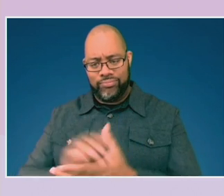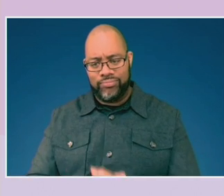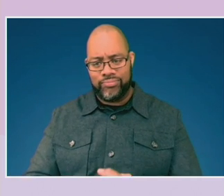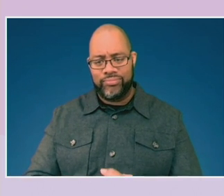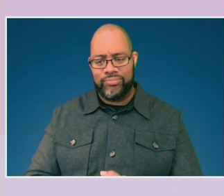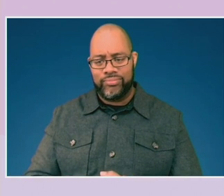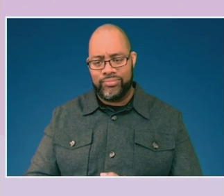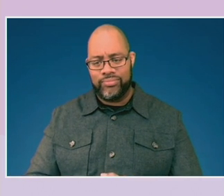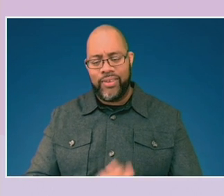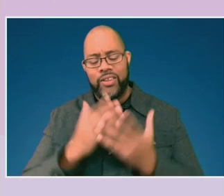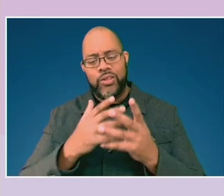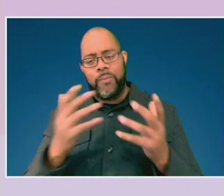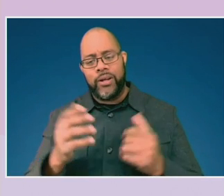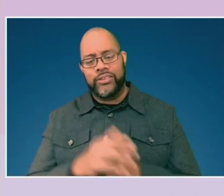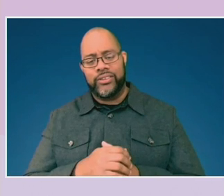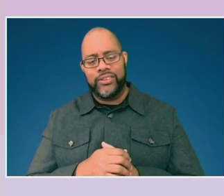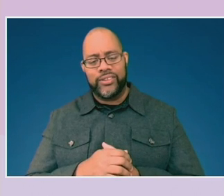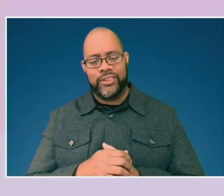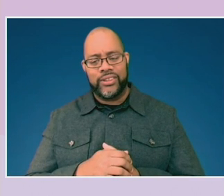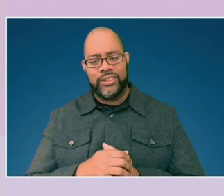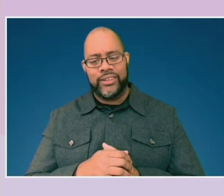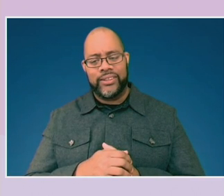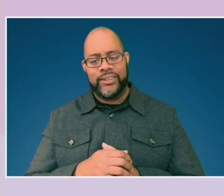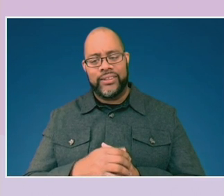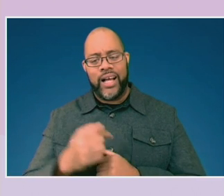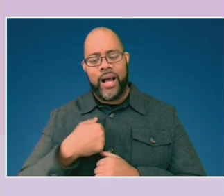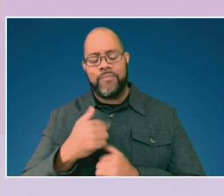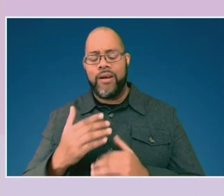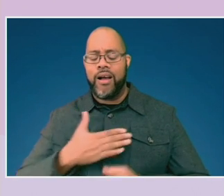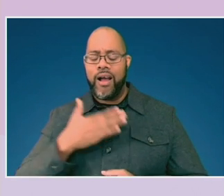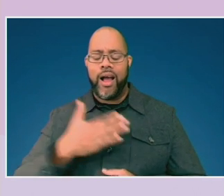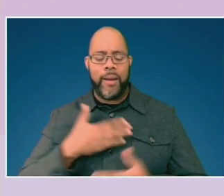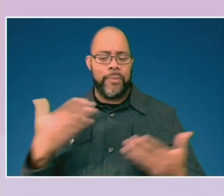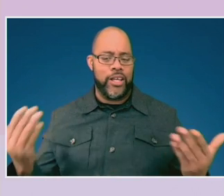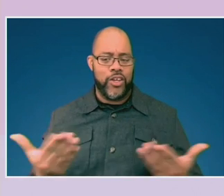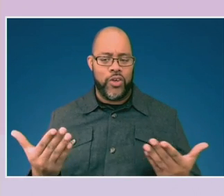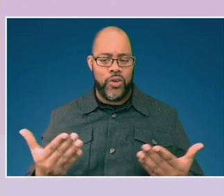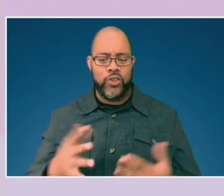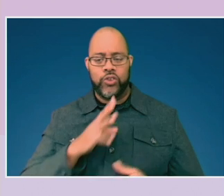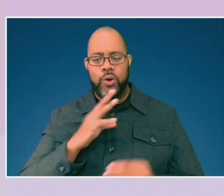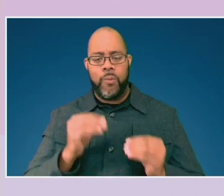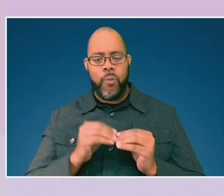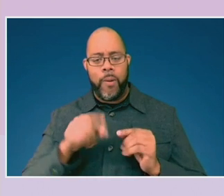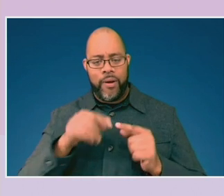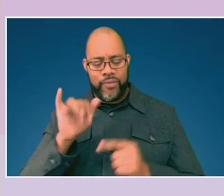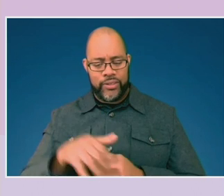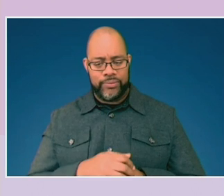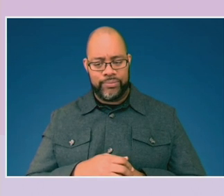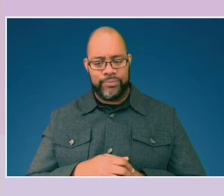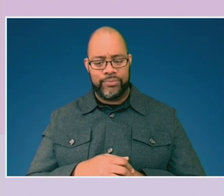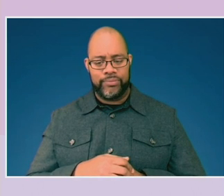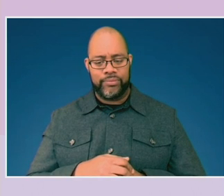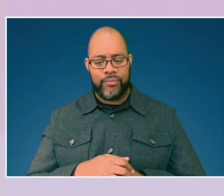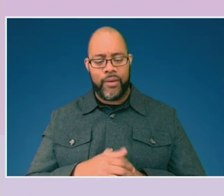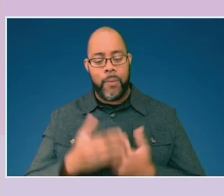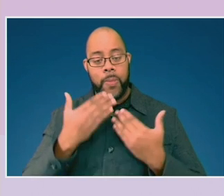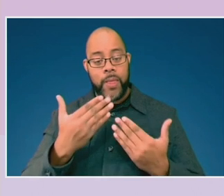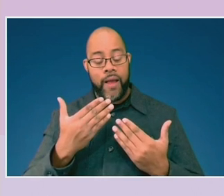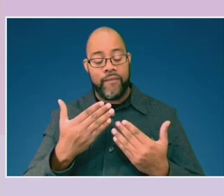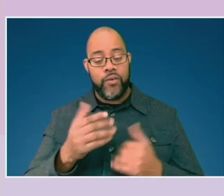Thank you so much, Eric. And I am delighted to be here today to talk more about this. And grateful, frankly, for